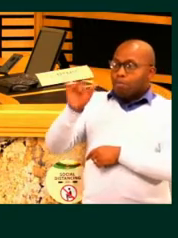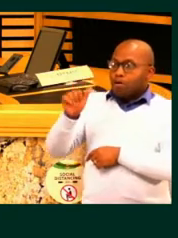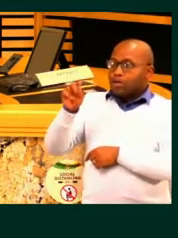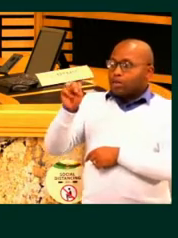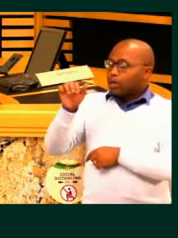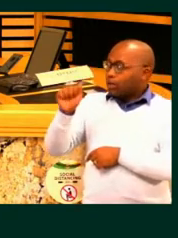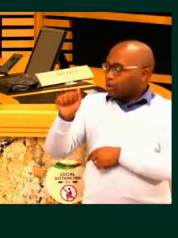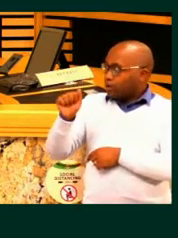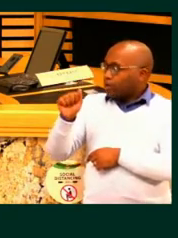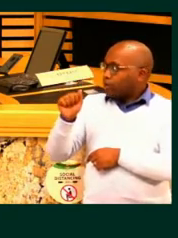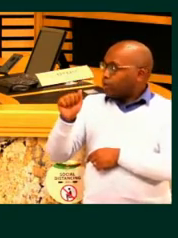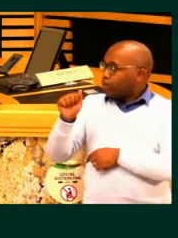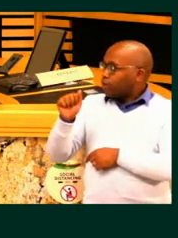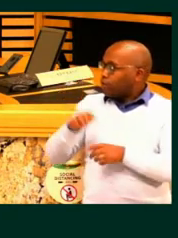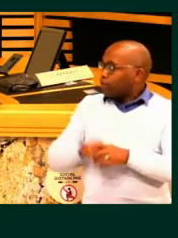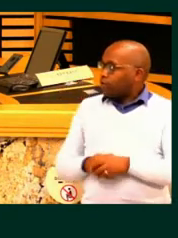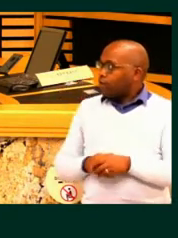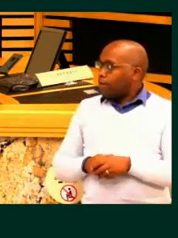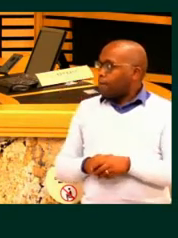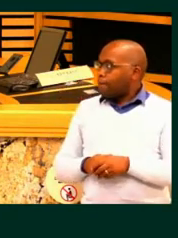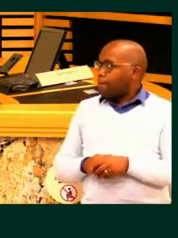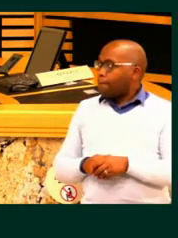disabilities m